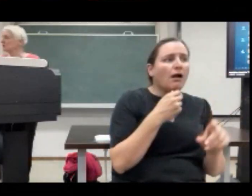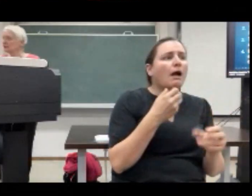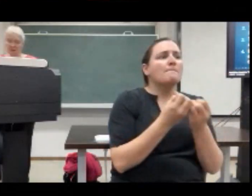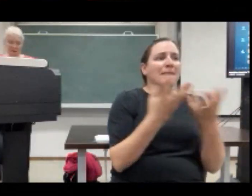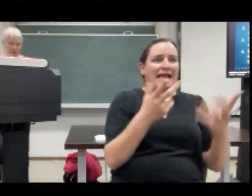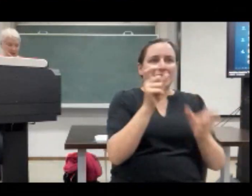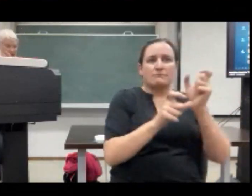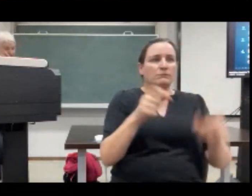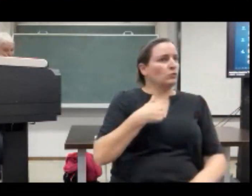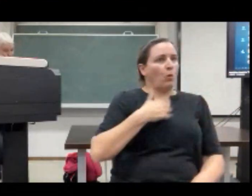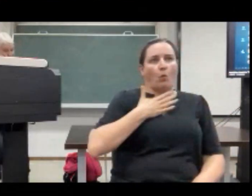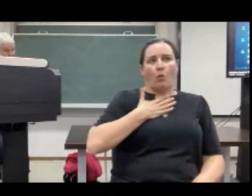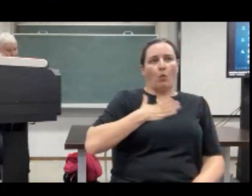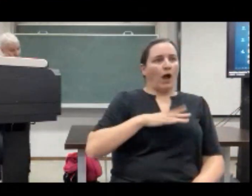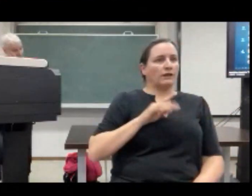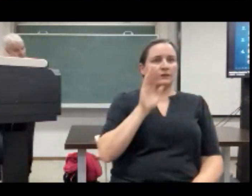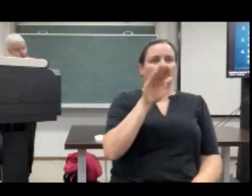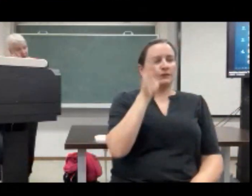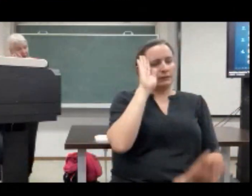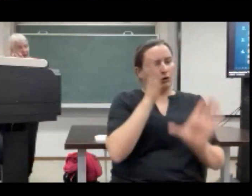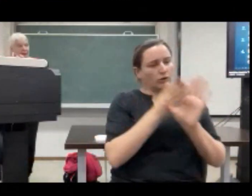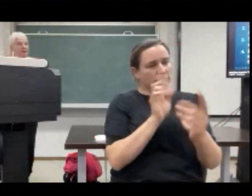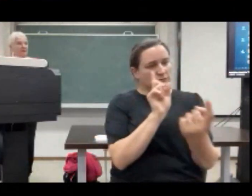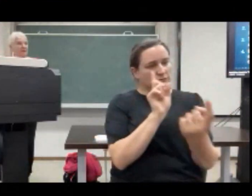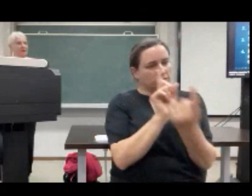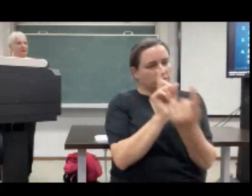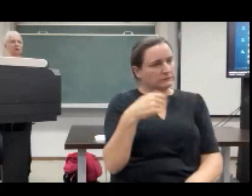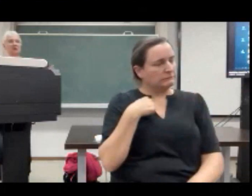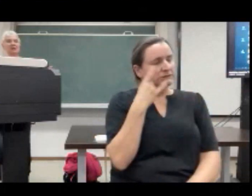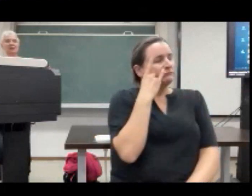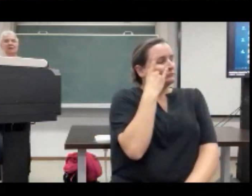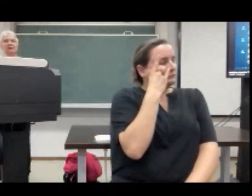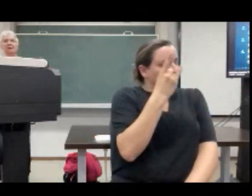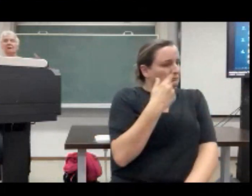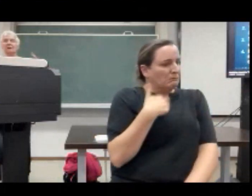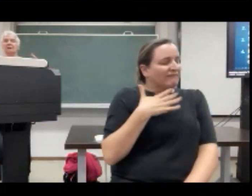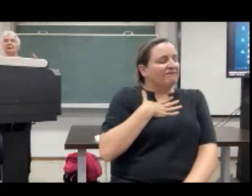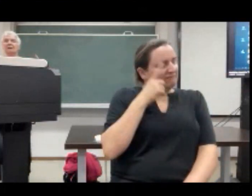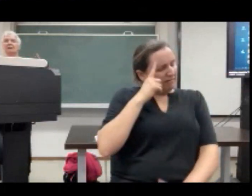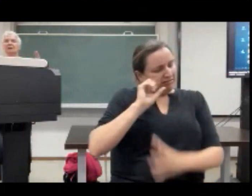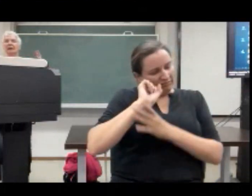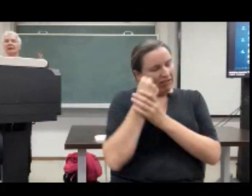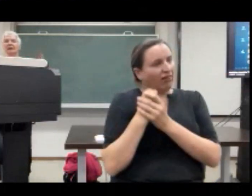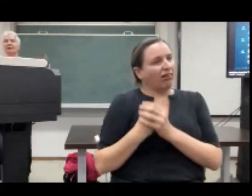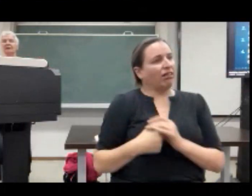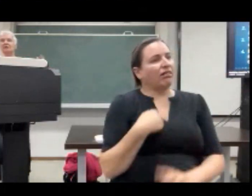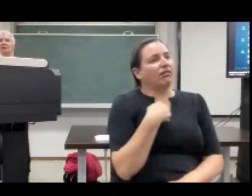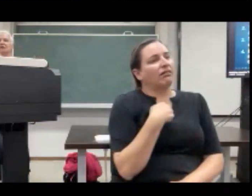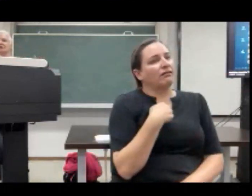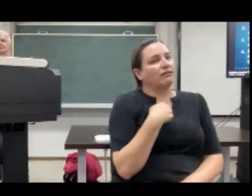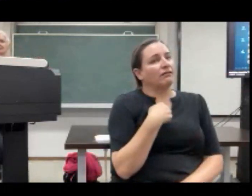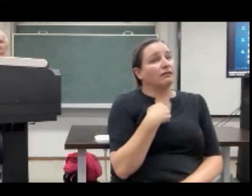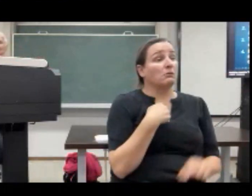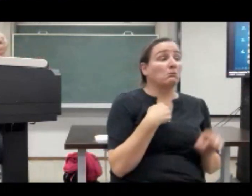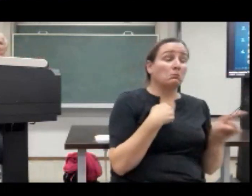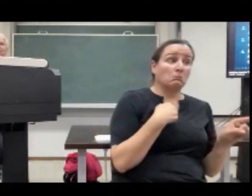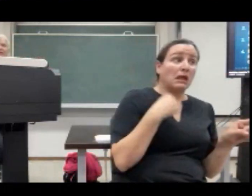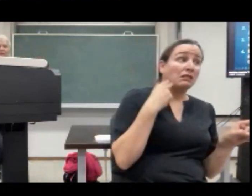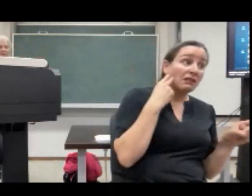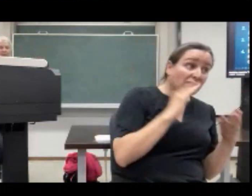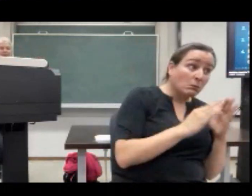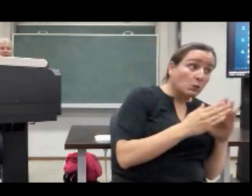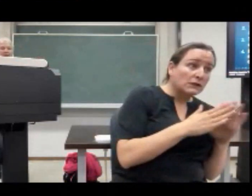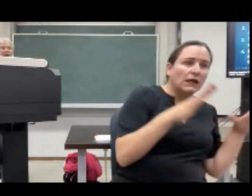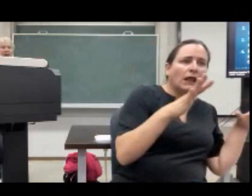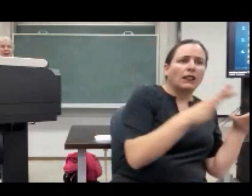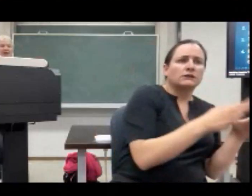people not seeking help. The deaf community in any area is relatively small.